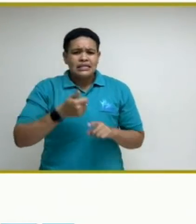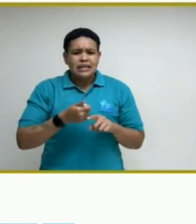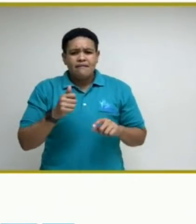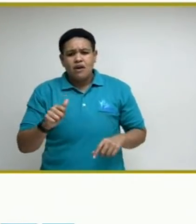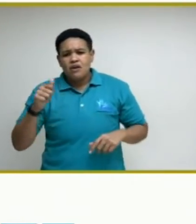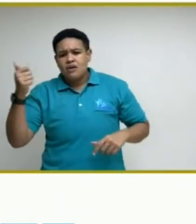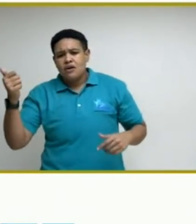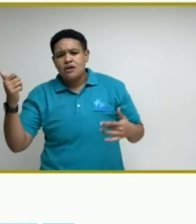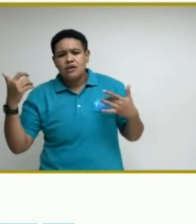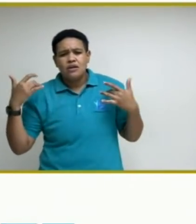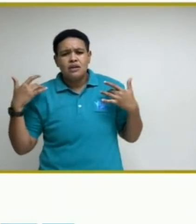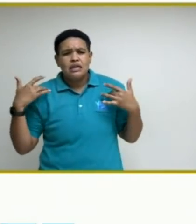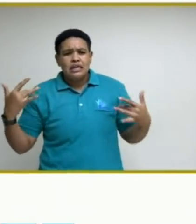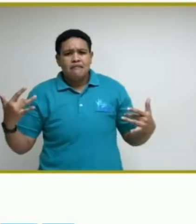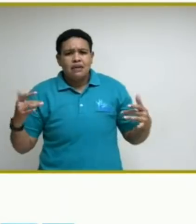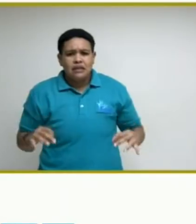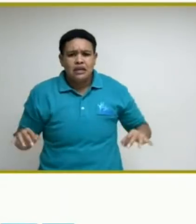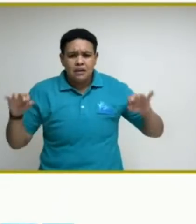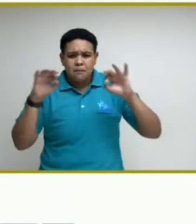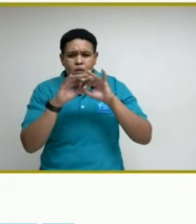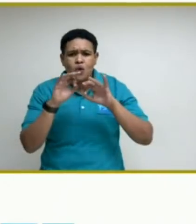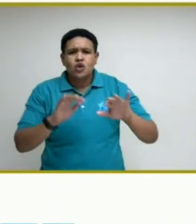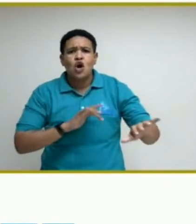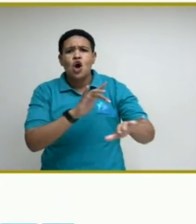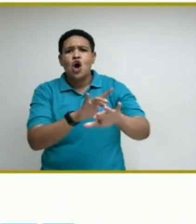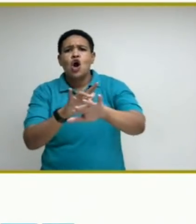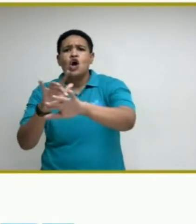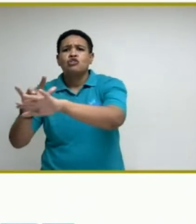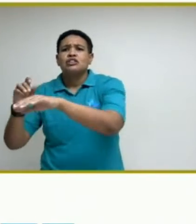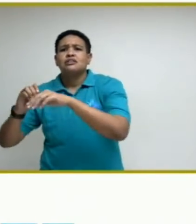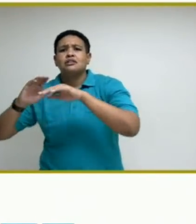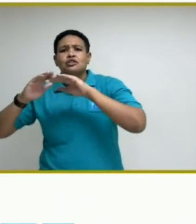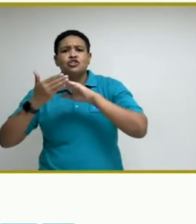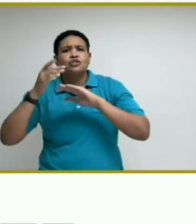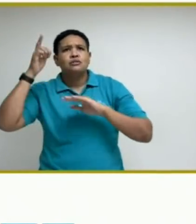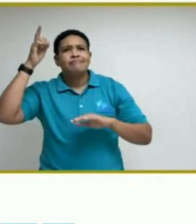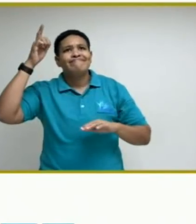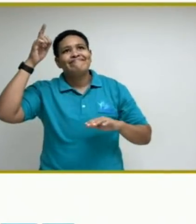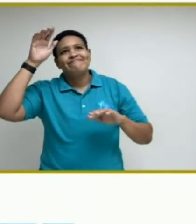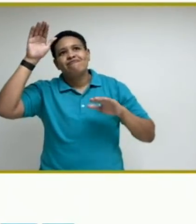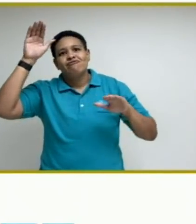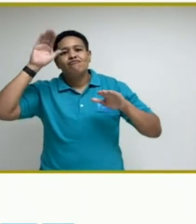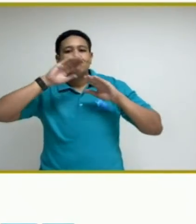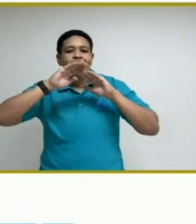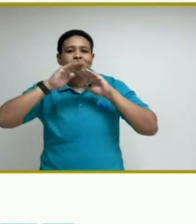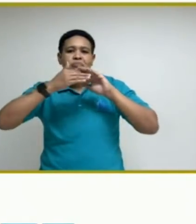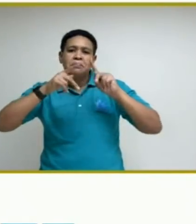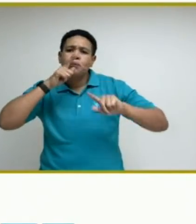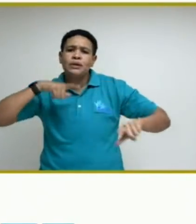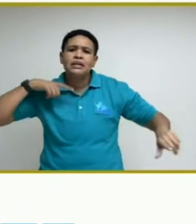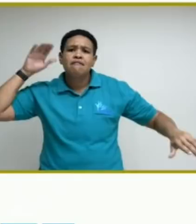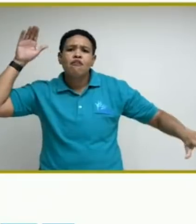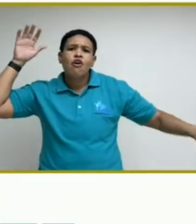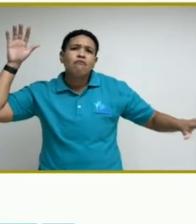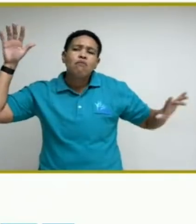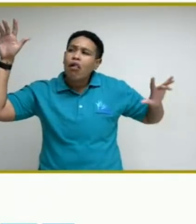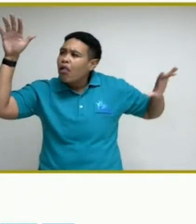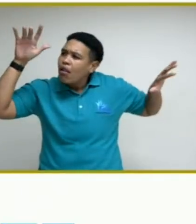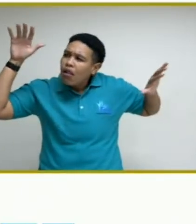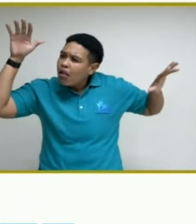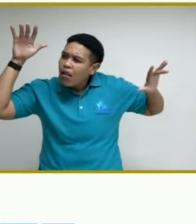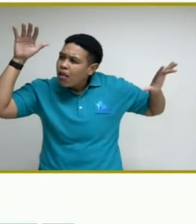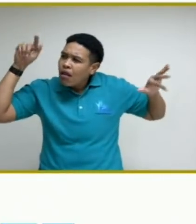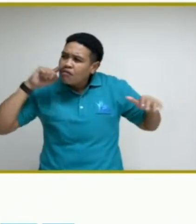another very important outreach into the diaspora at 6 to discuss COVID matters in